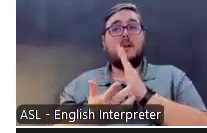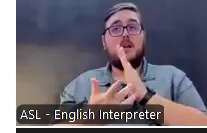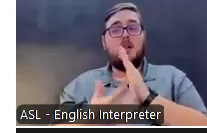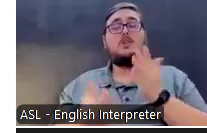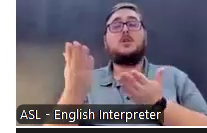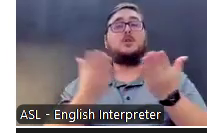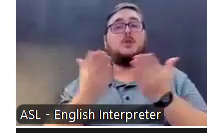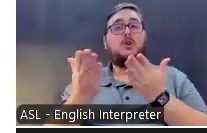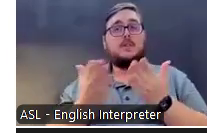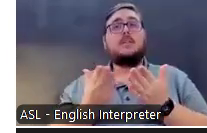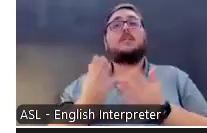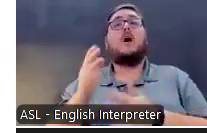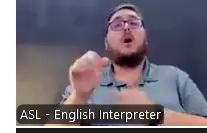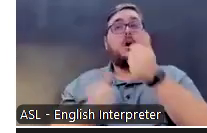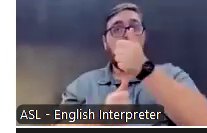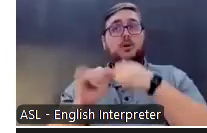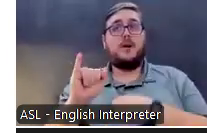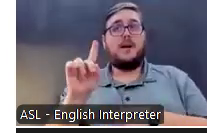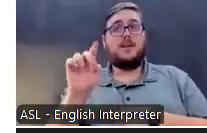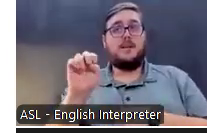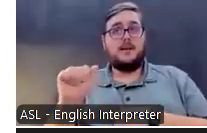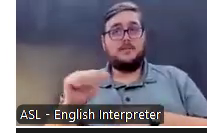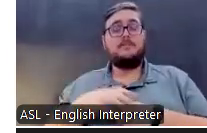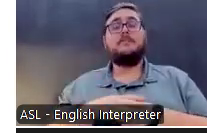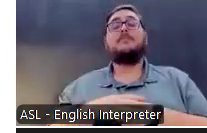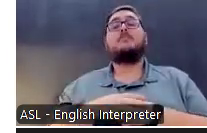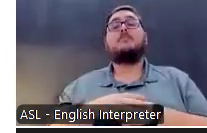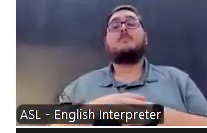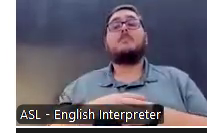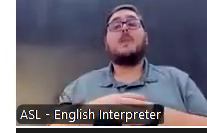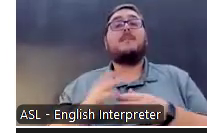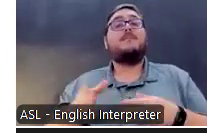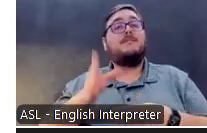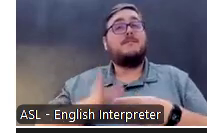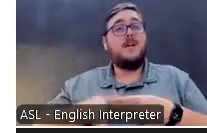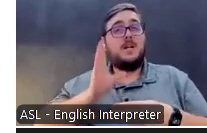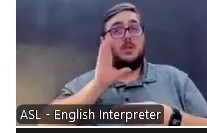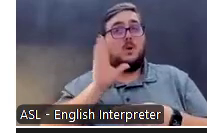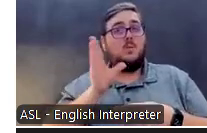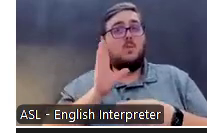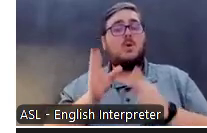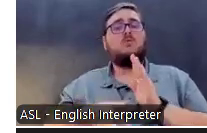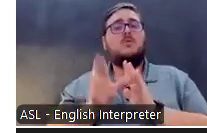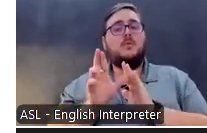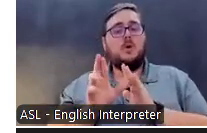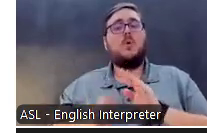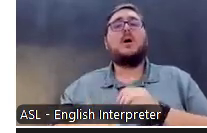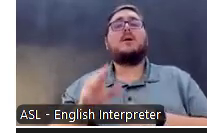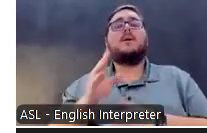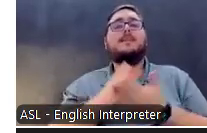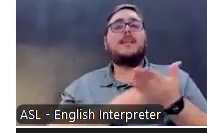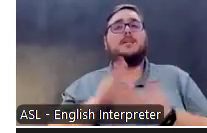Disabilities Education Act. And we'll finish up with just a little bit about Section 504 of the Rehabilitation